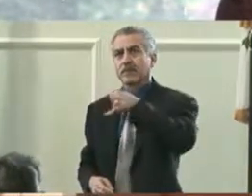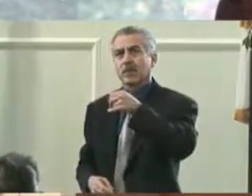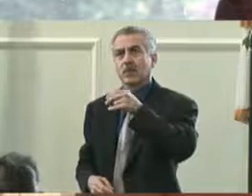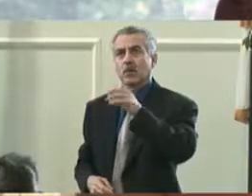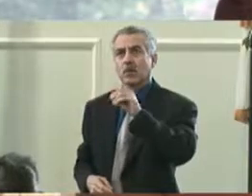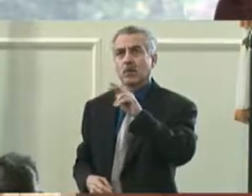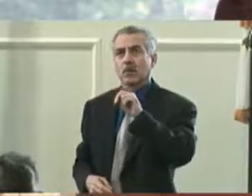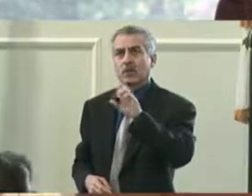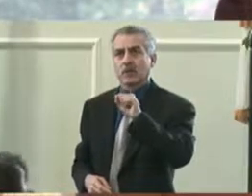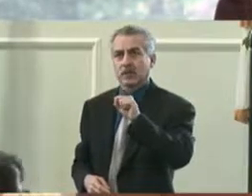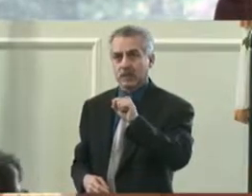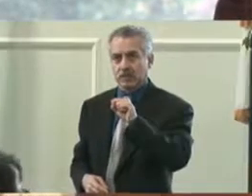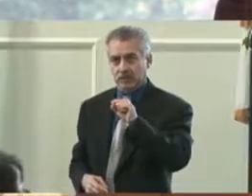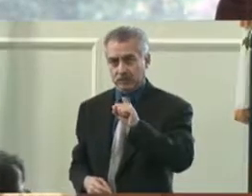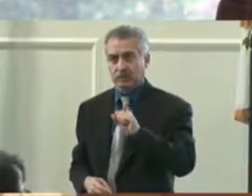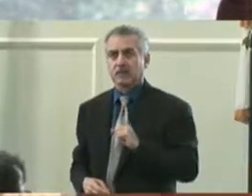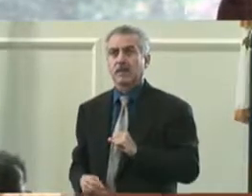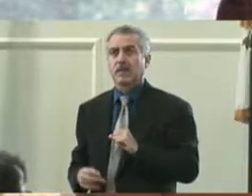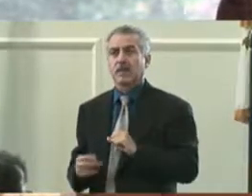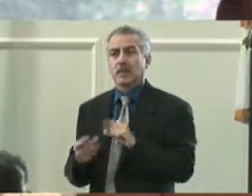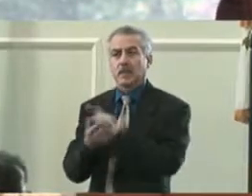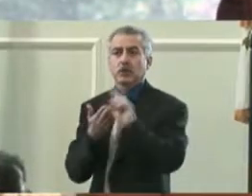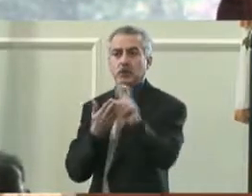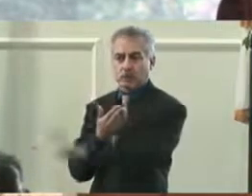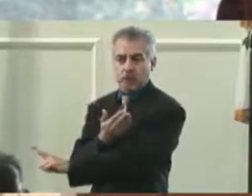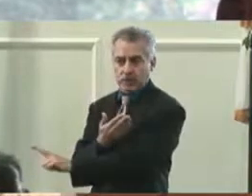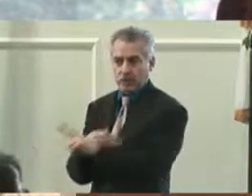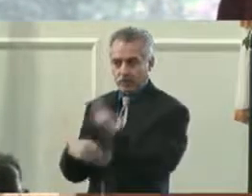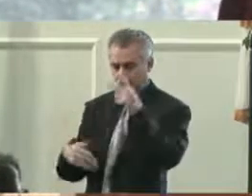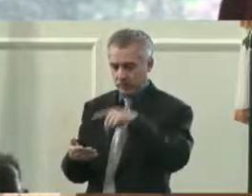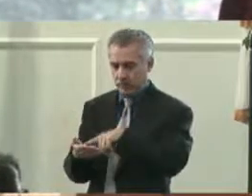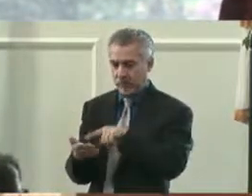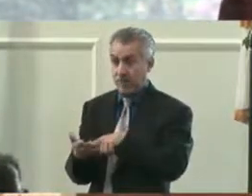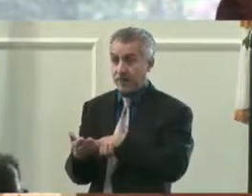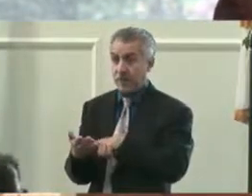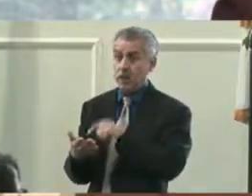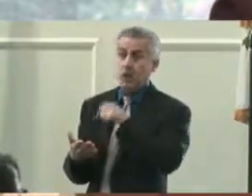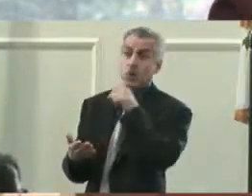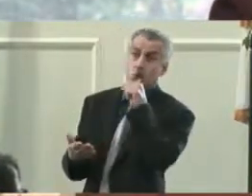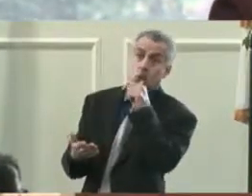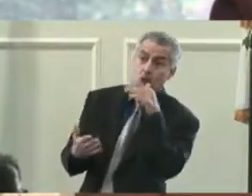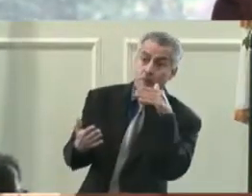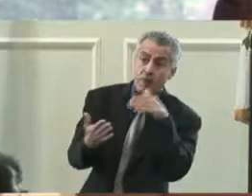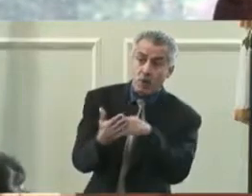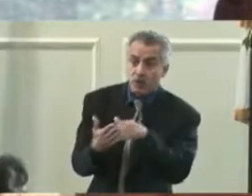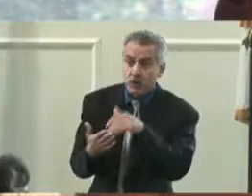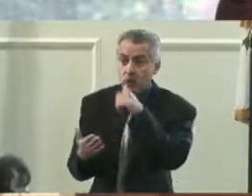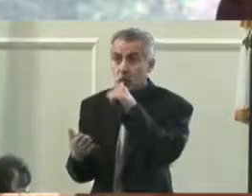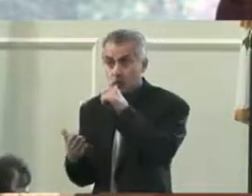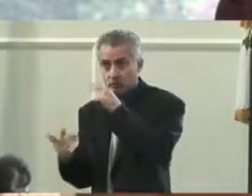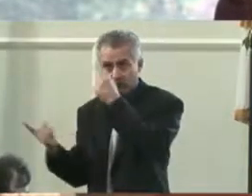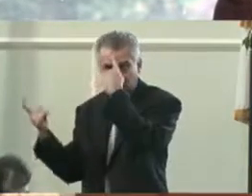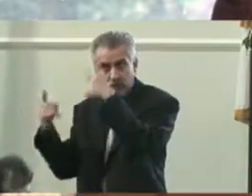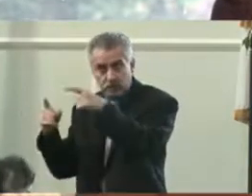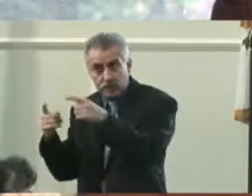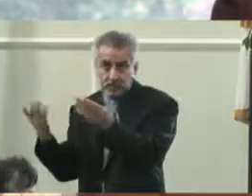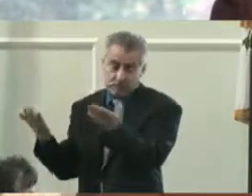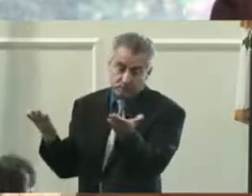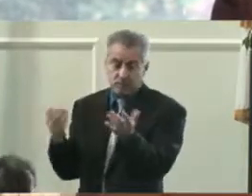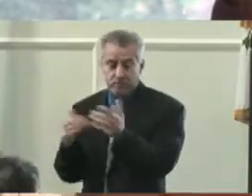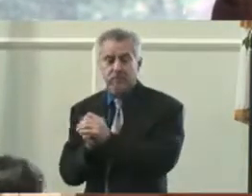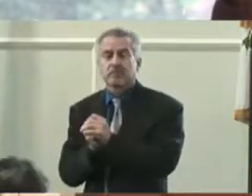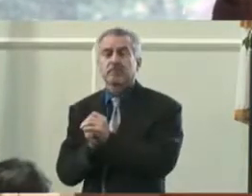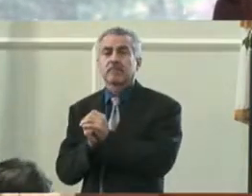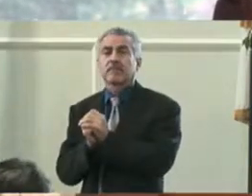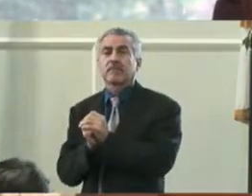the second reading for her. I'd like to remind you and invite you to come out to prayer meeting, and that is every Wednesday